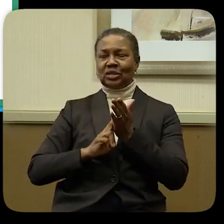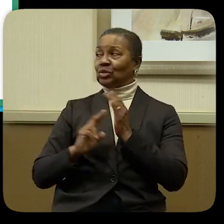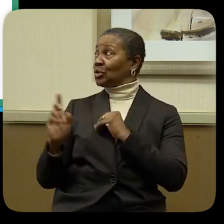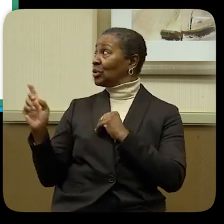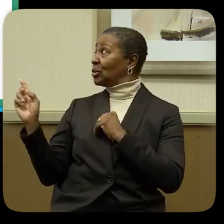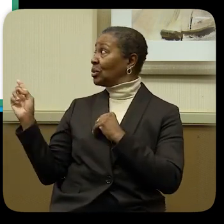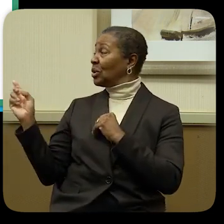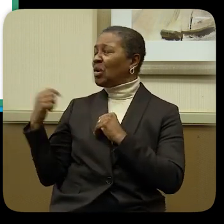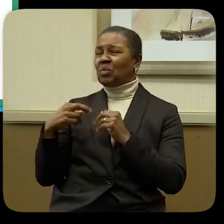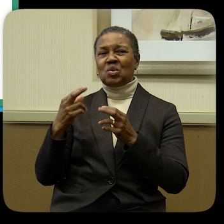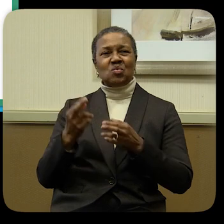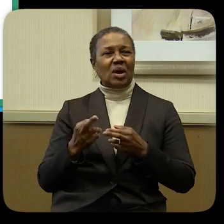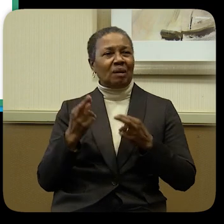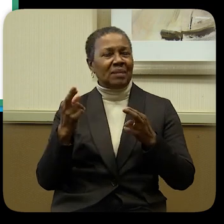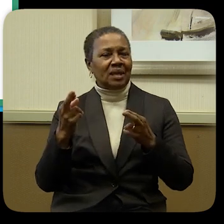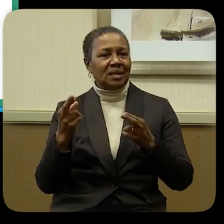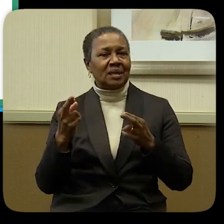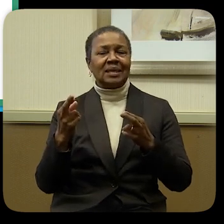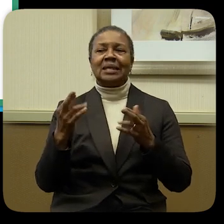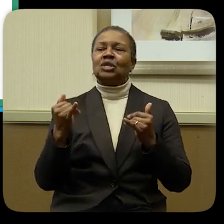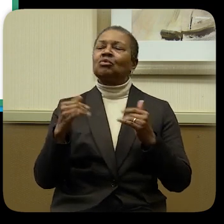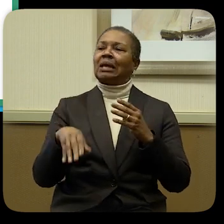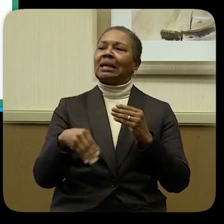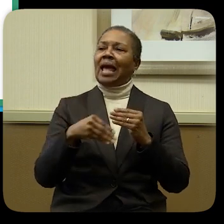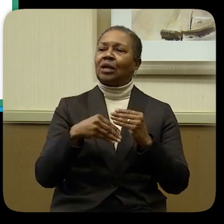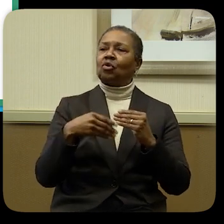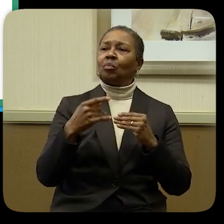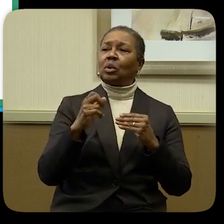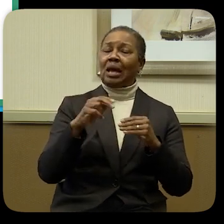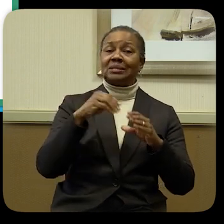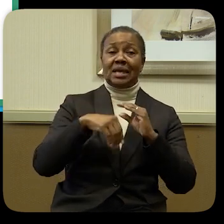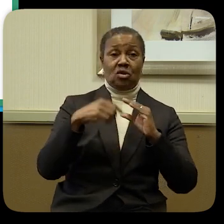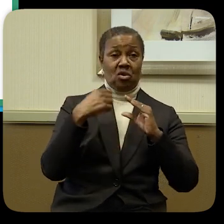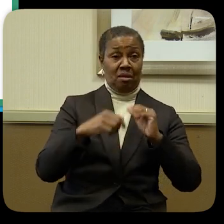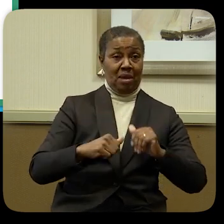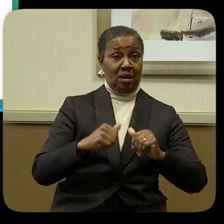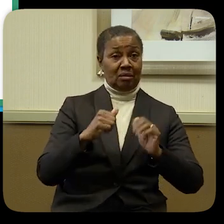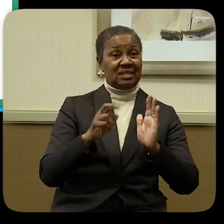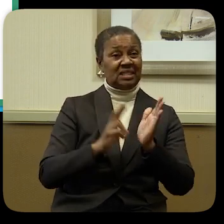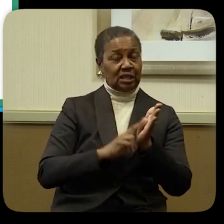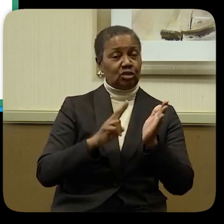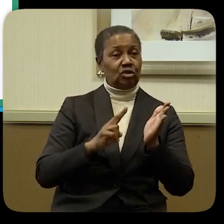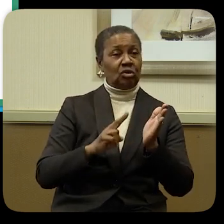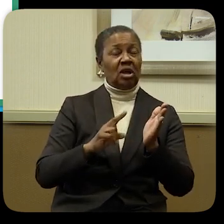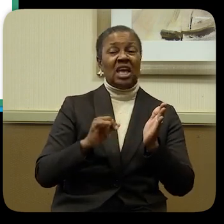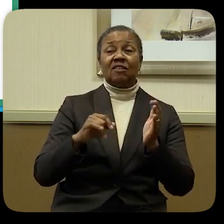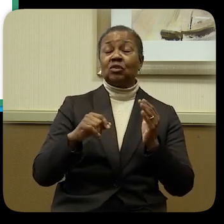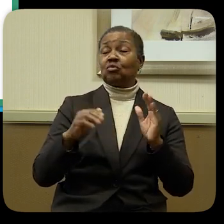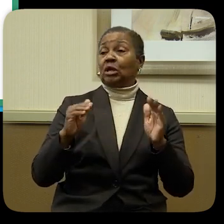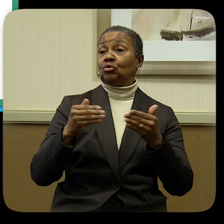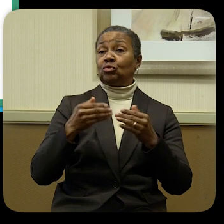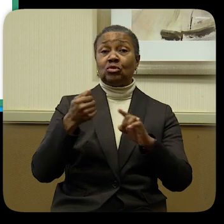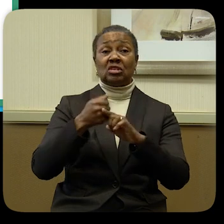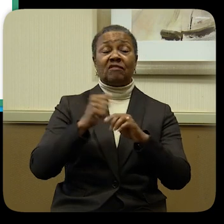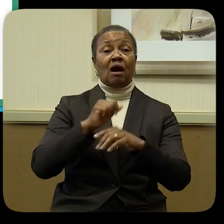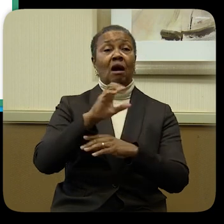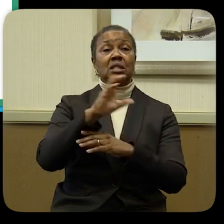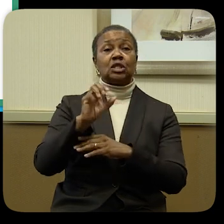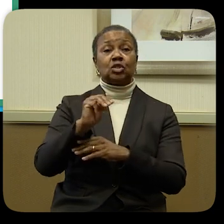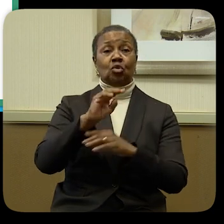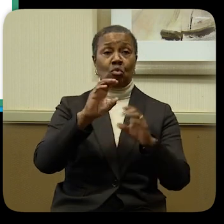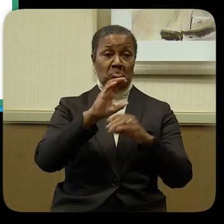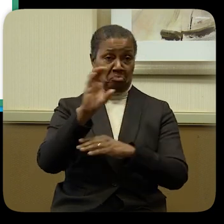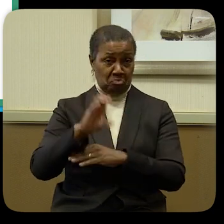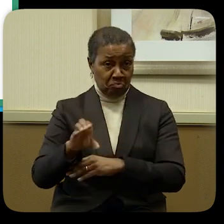we recommend putting your pronouns in your email signature, sometimes introducing yourselves if you're on Zoom or any of